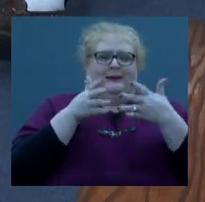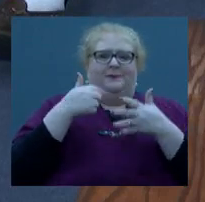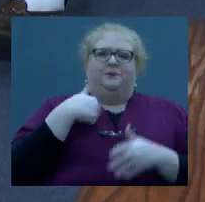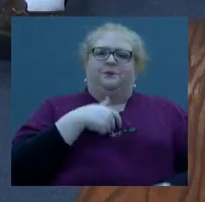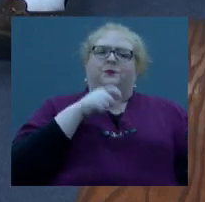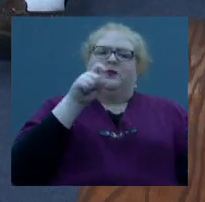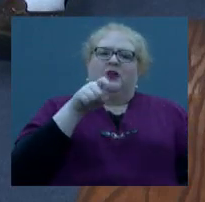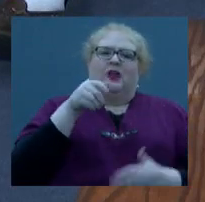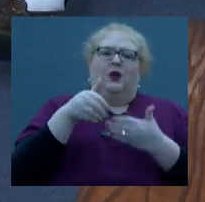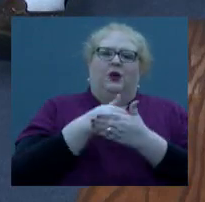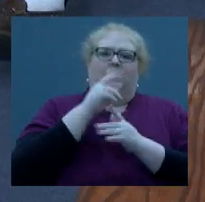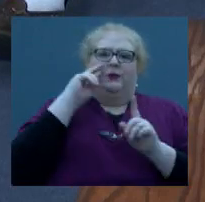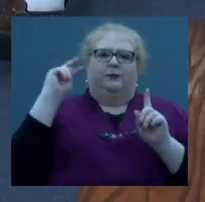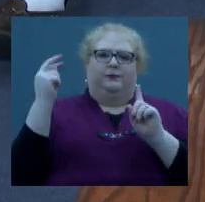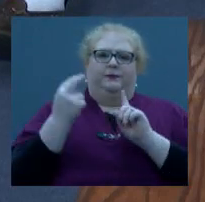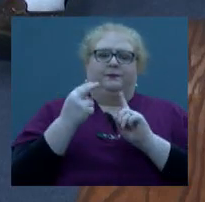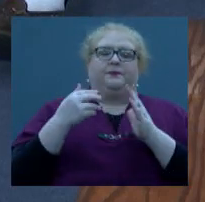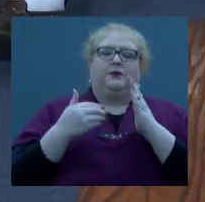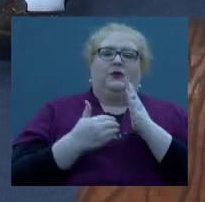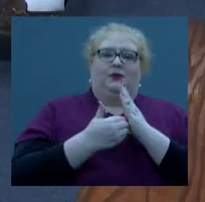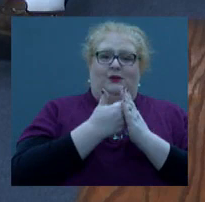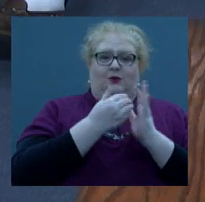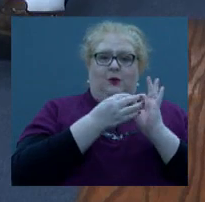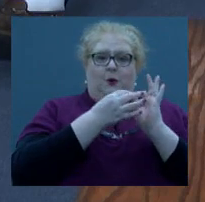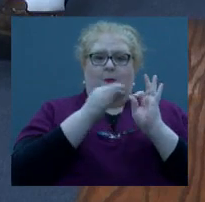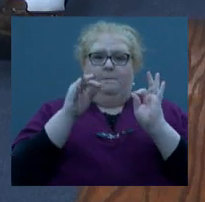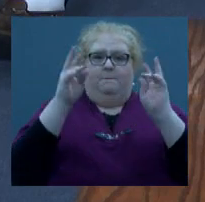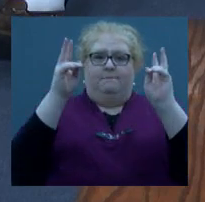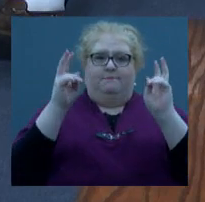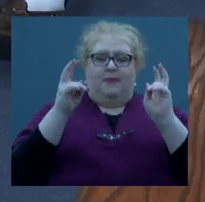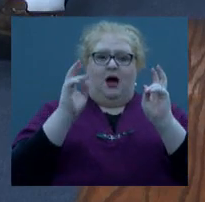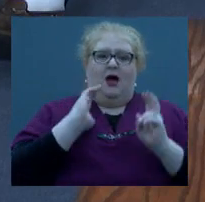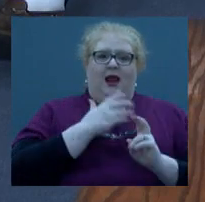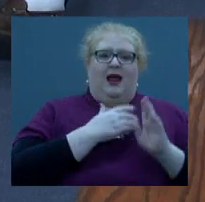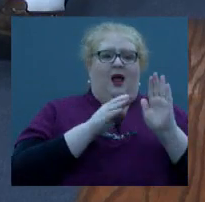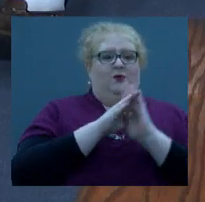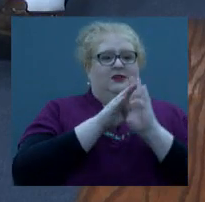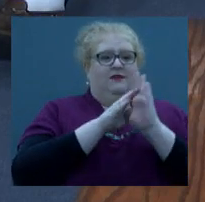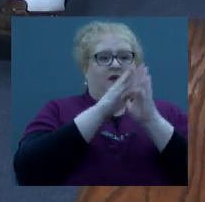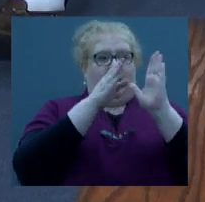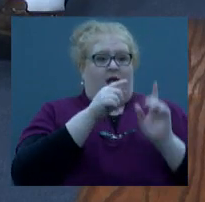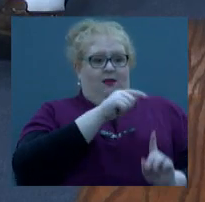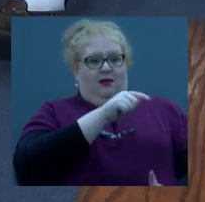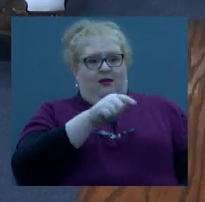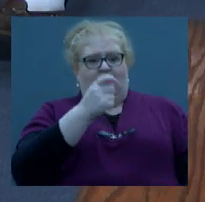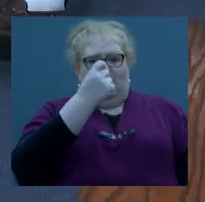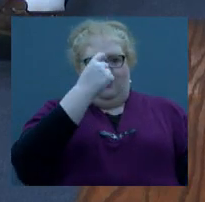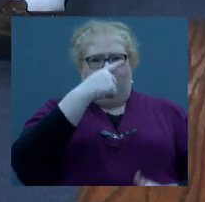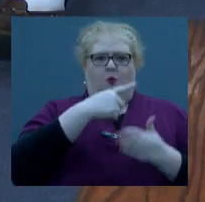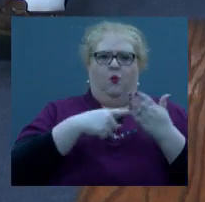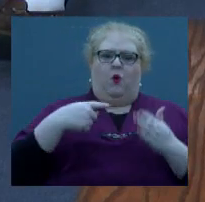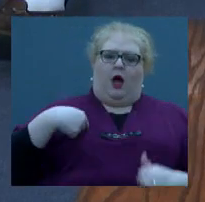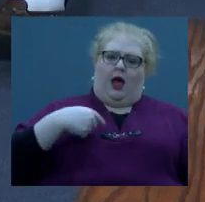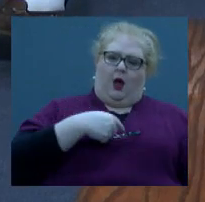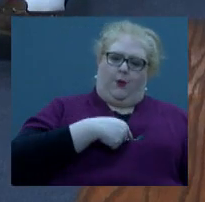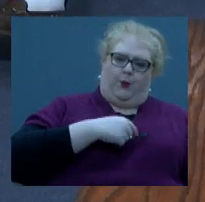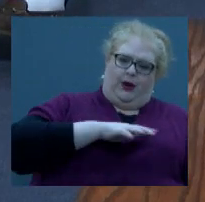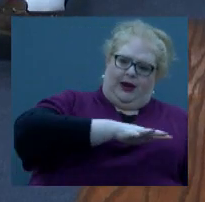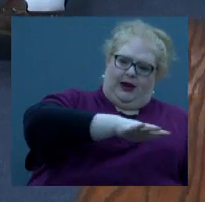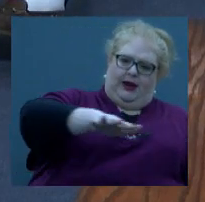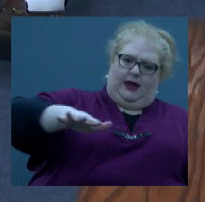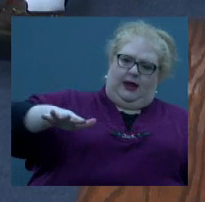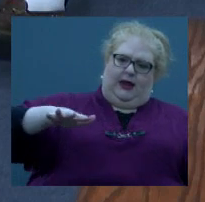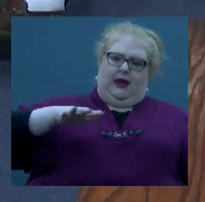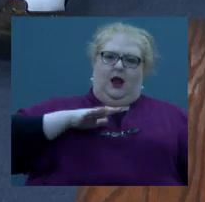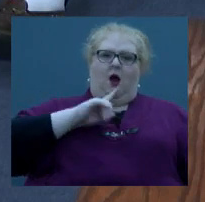I believe that we need a new motto, and we need to make sure that our new developers understand that what we need to be about is that